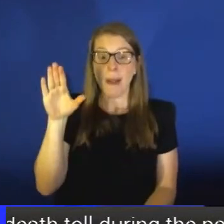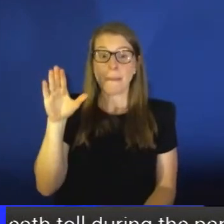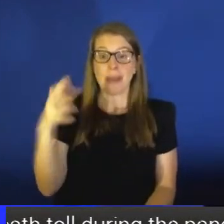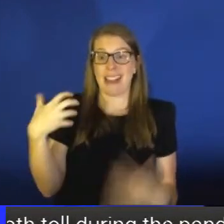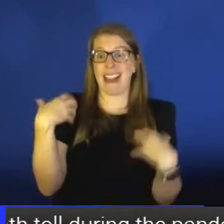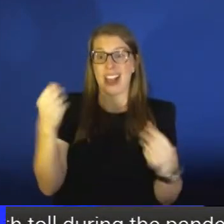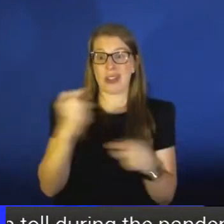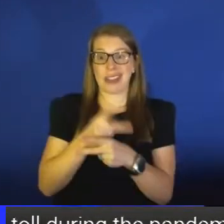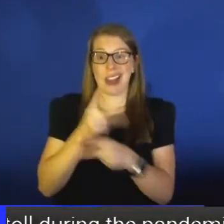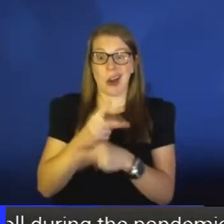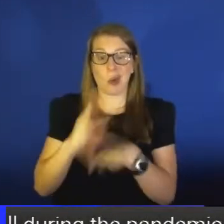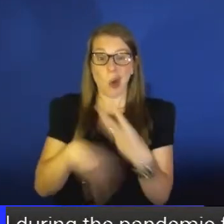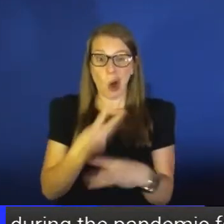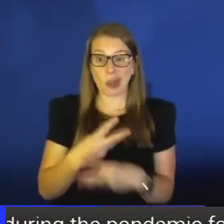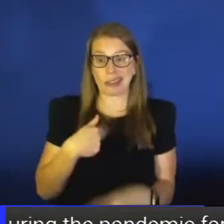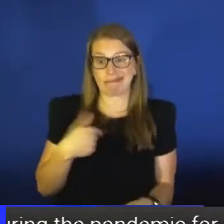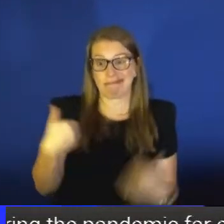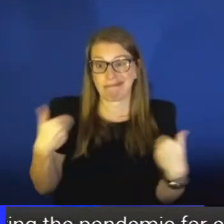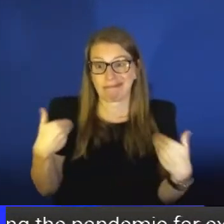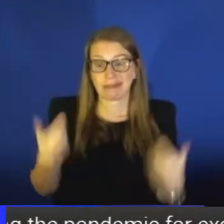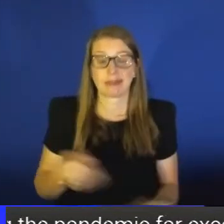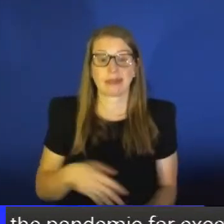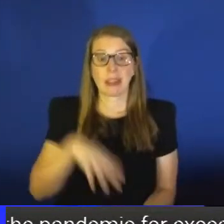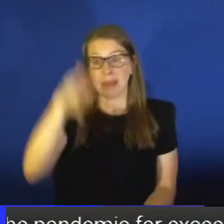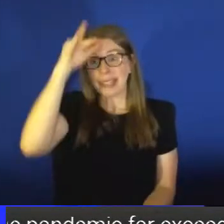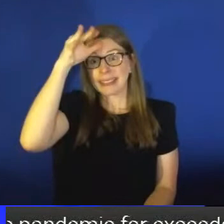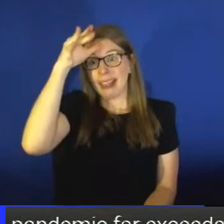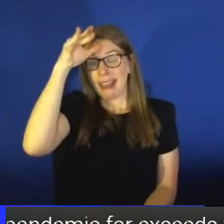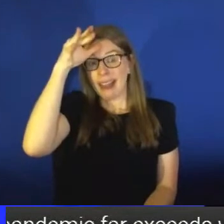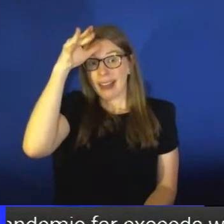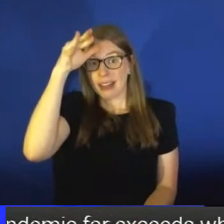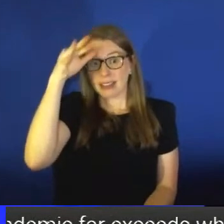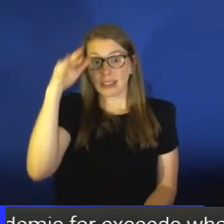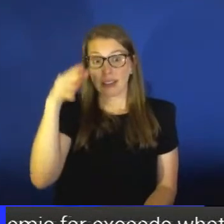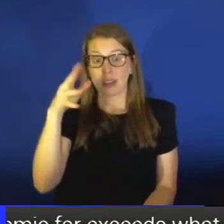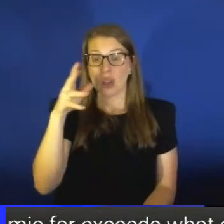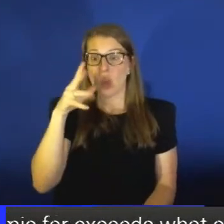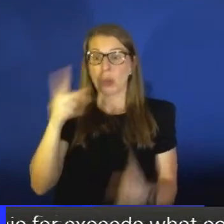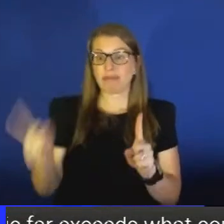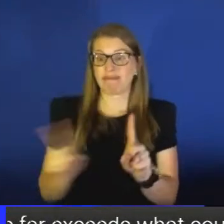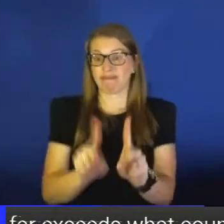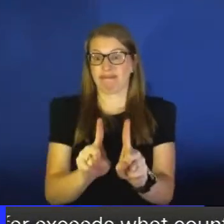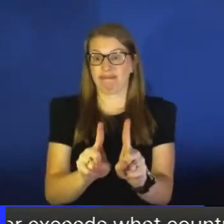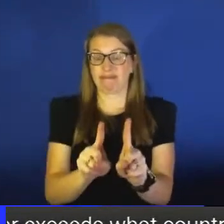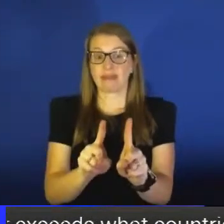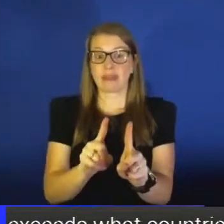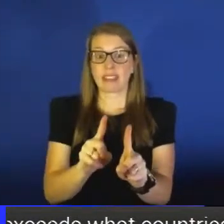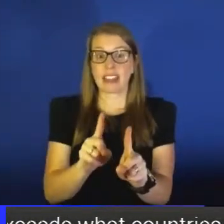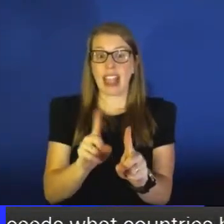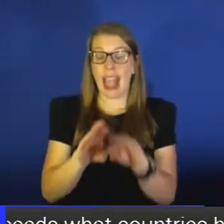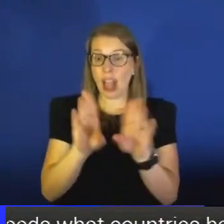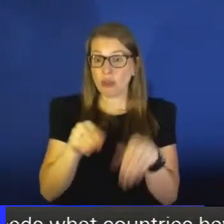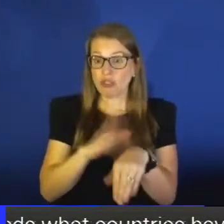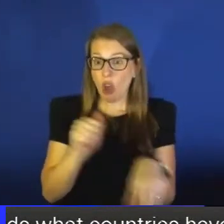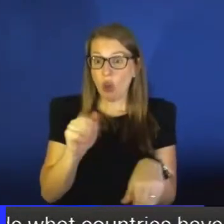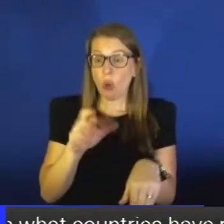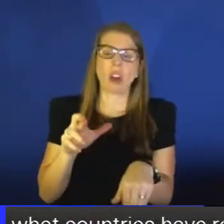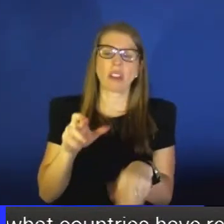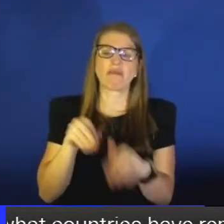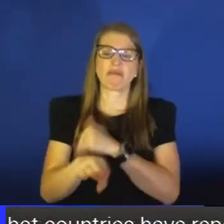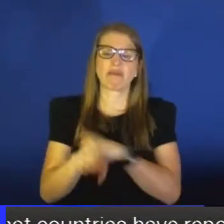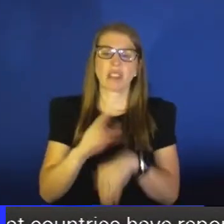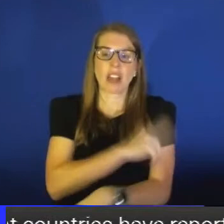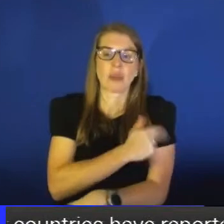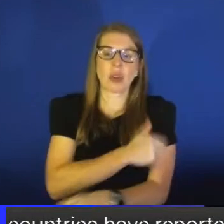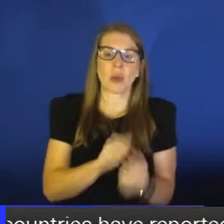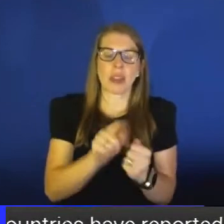world when I was very young. My dad would take me on some of his house calls, or I would go to the hospital with him, and I got to see